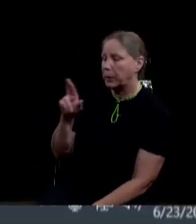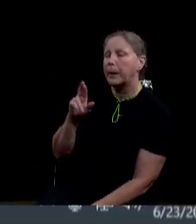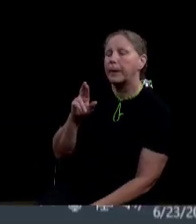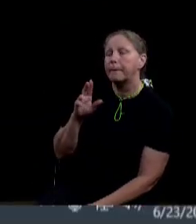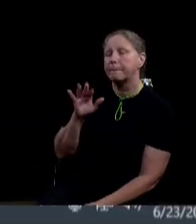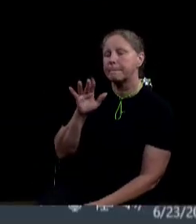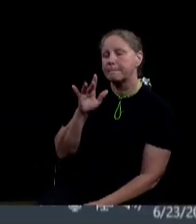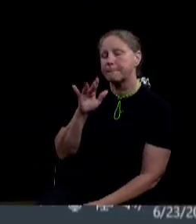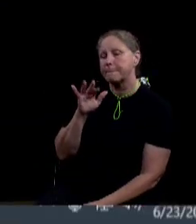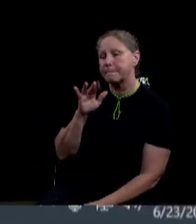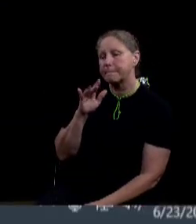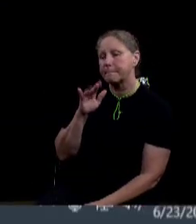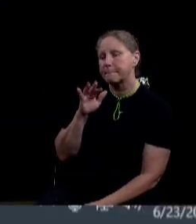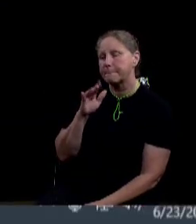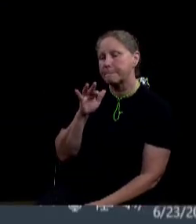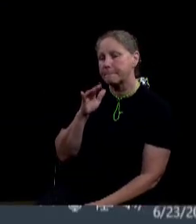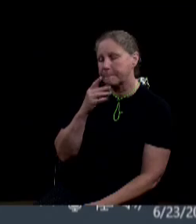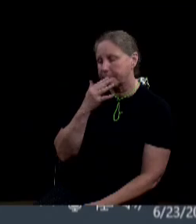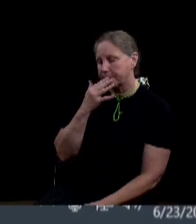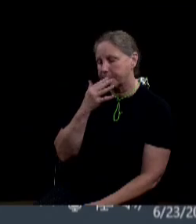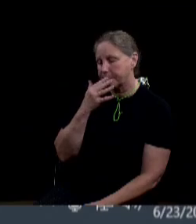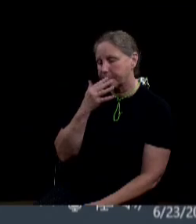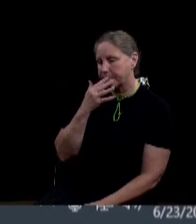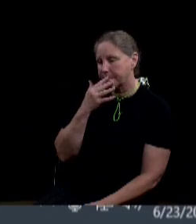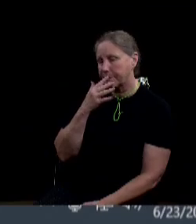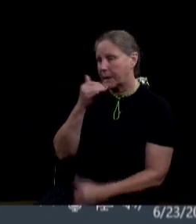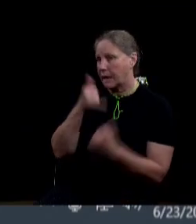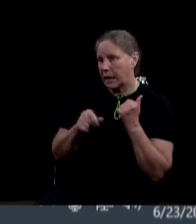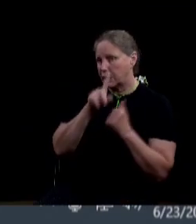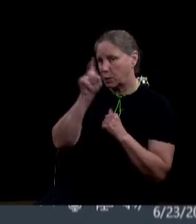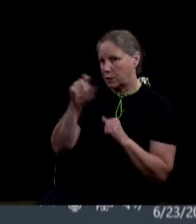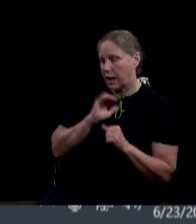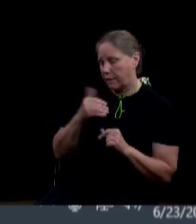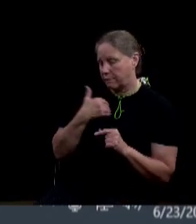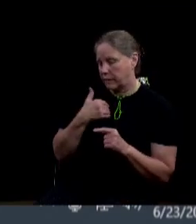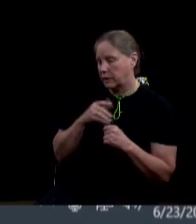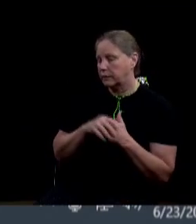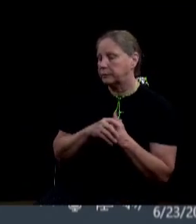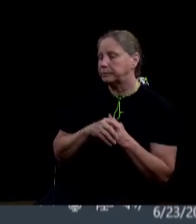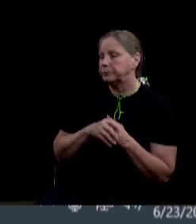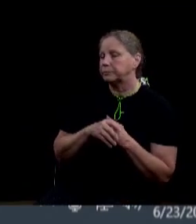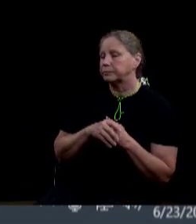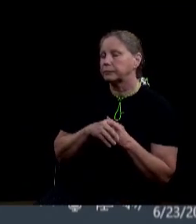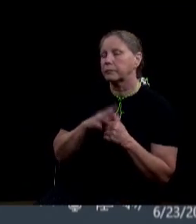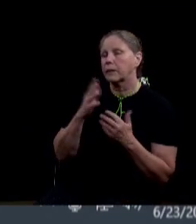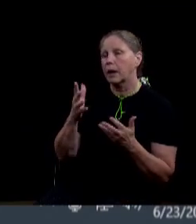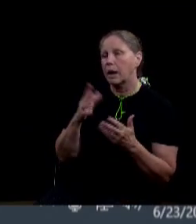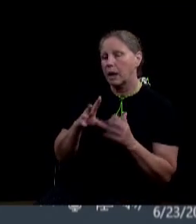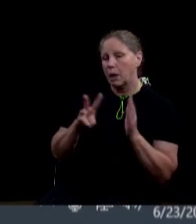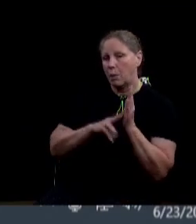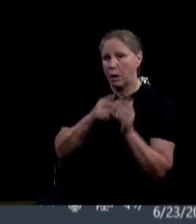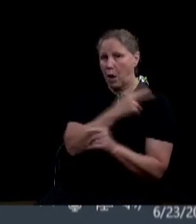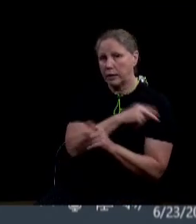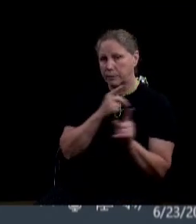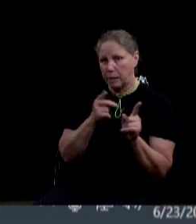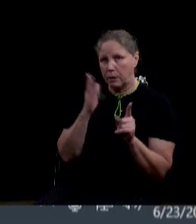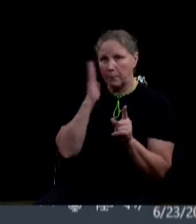The last question I have is Waco hospital beds and ventilators. Are we at a place